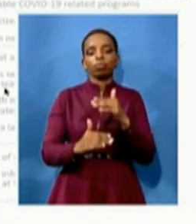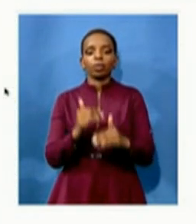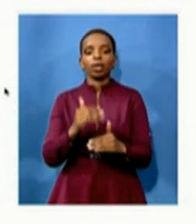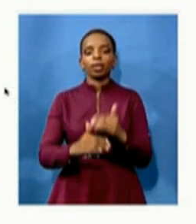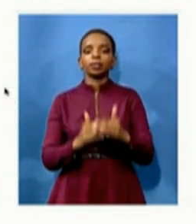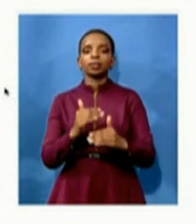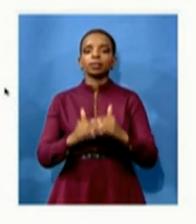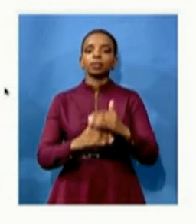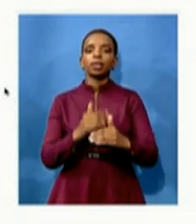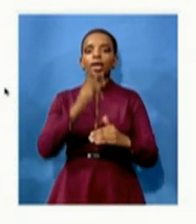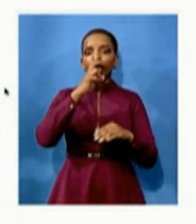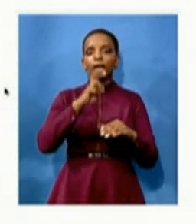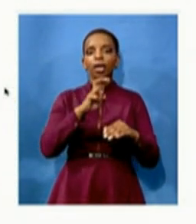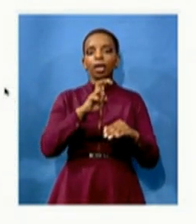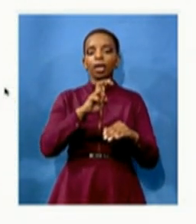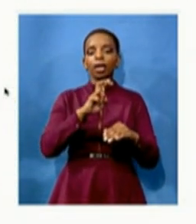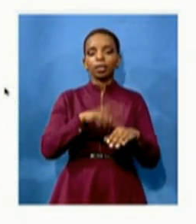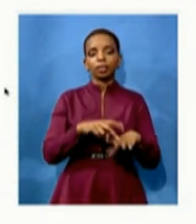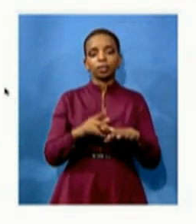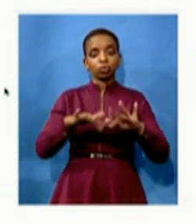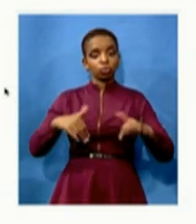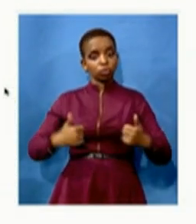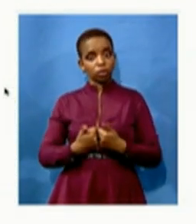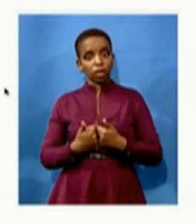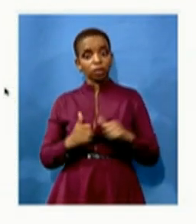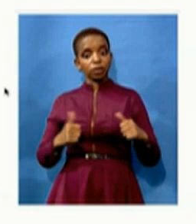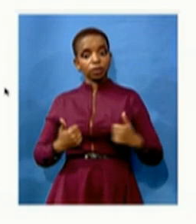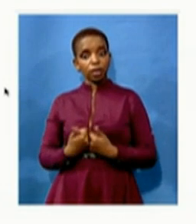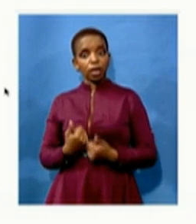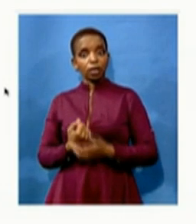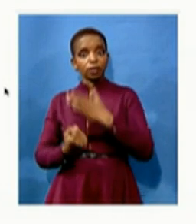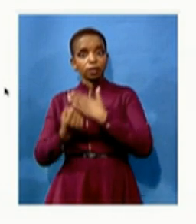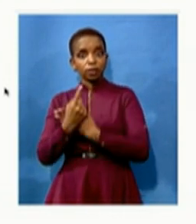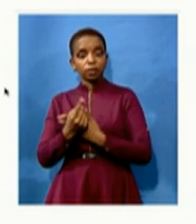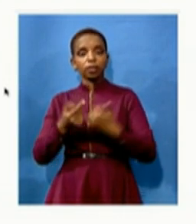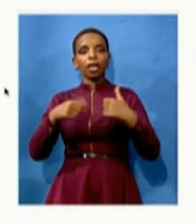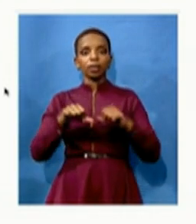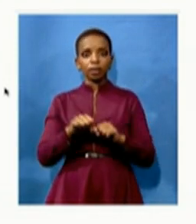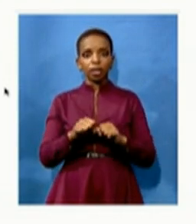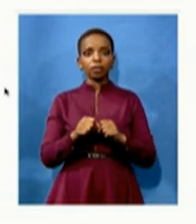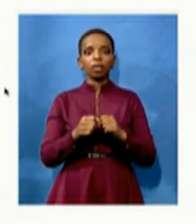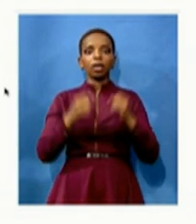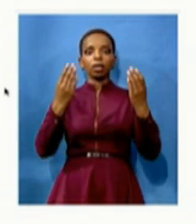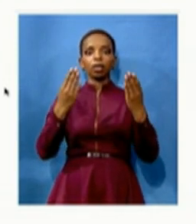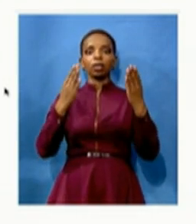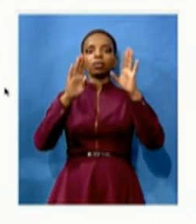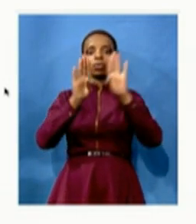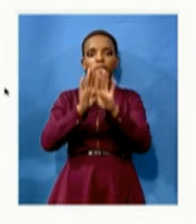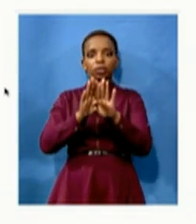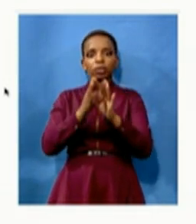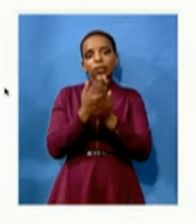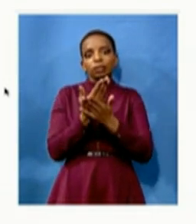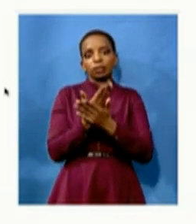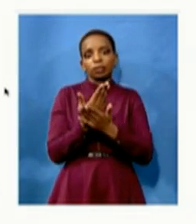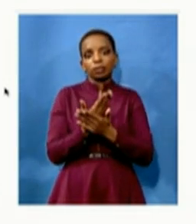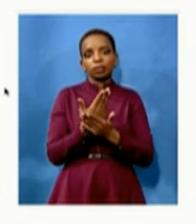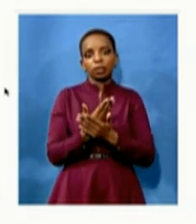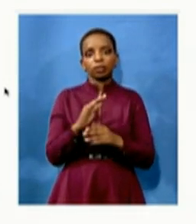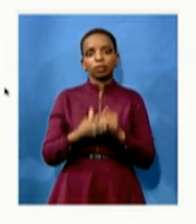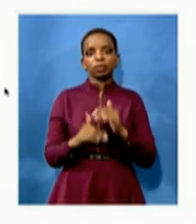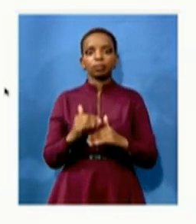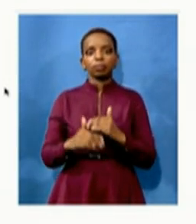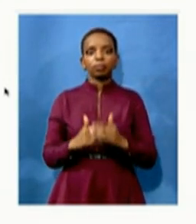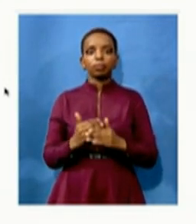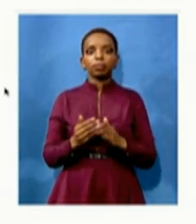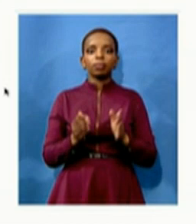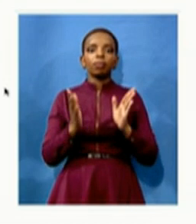alternatives to a national lockdown, then we are keen to engage further. And with that, I think I'm on time.